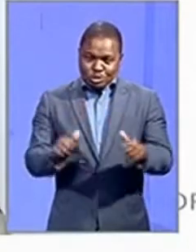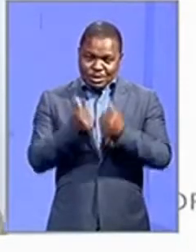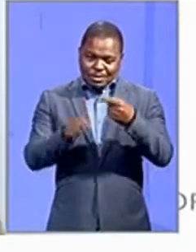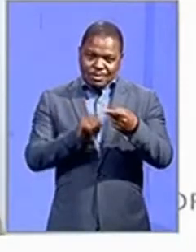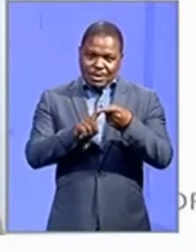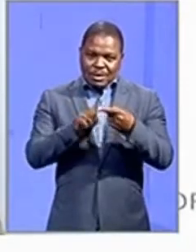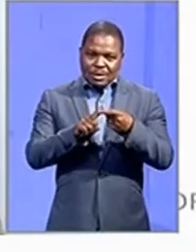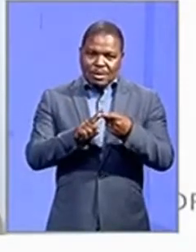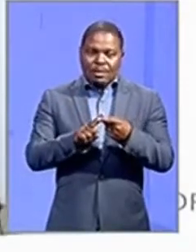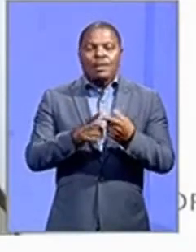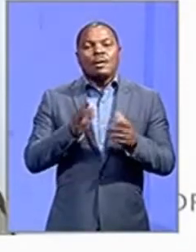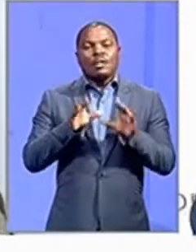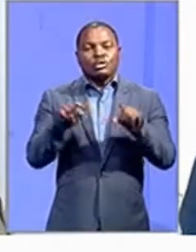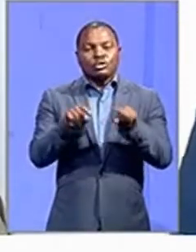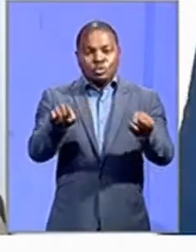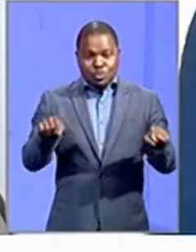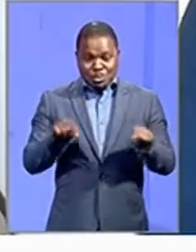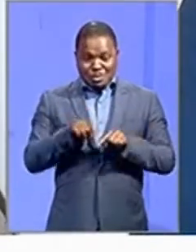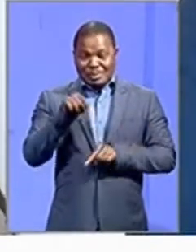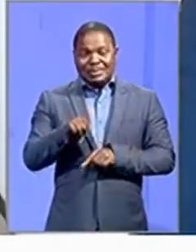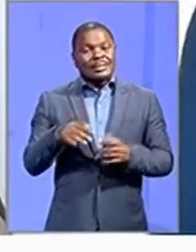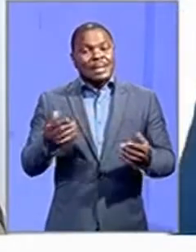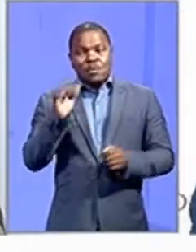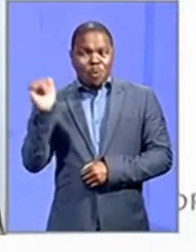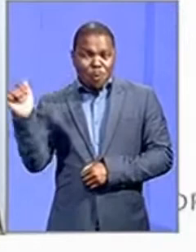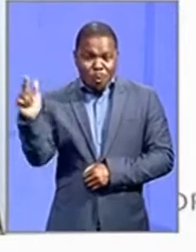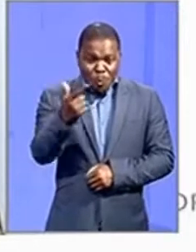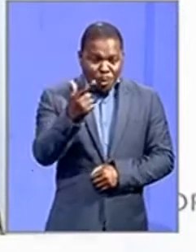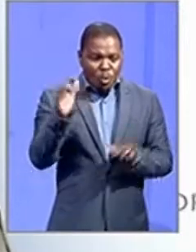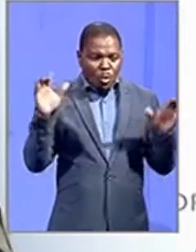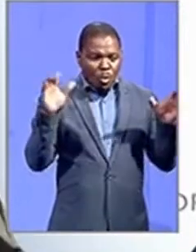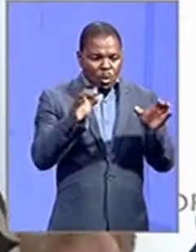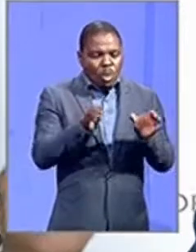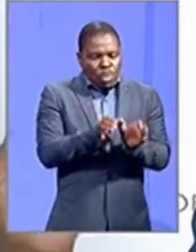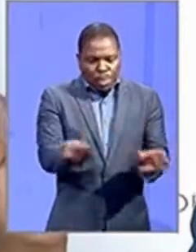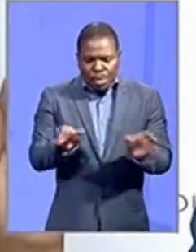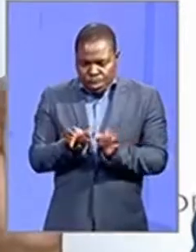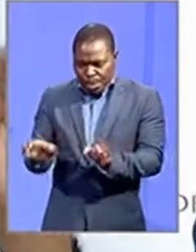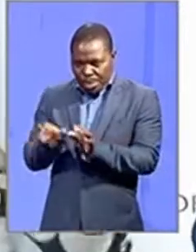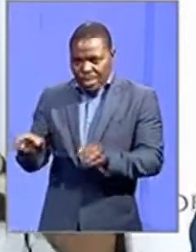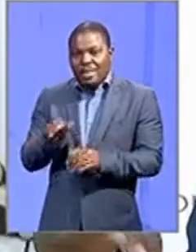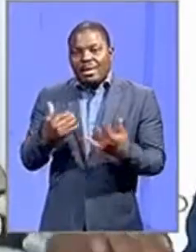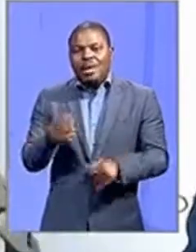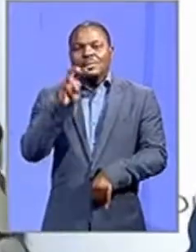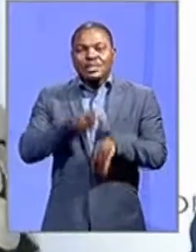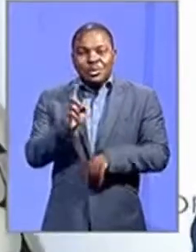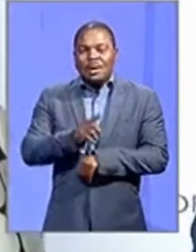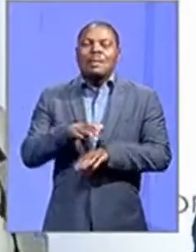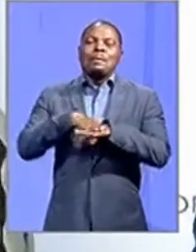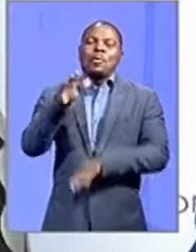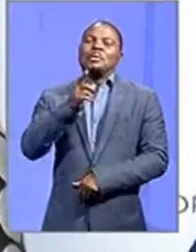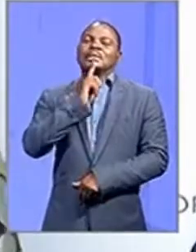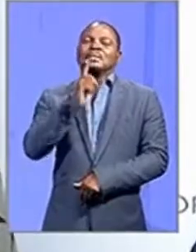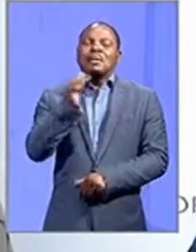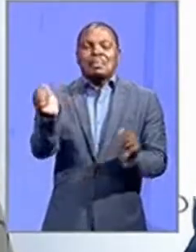now classrooms. Because if they're all here and we've broken them into smaller groups, it means there's need for more teachers. And that's